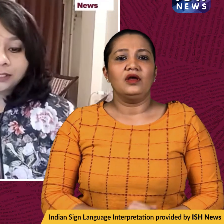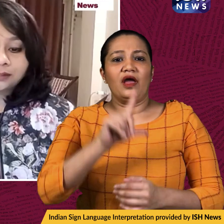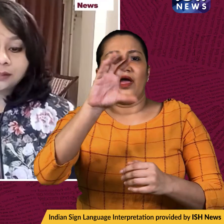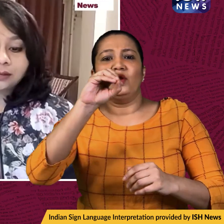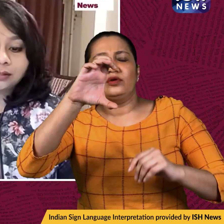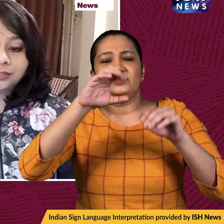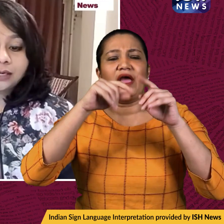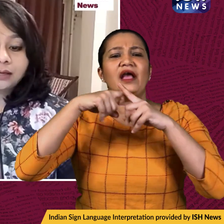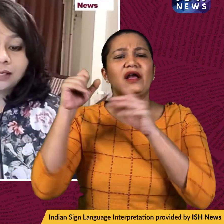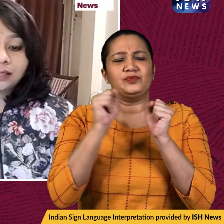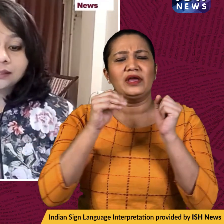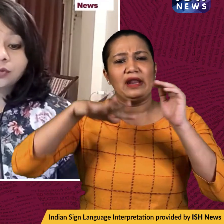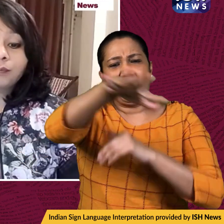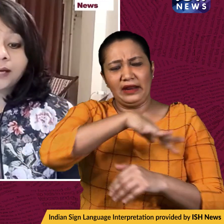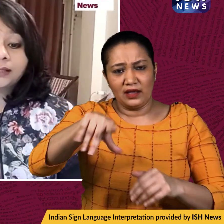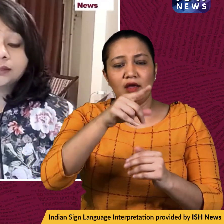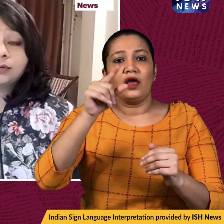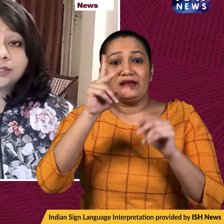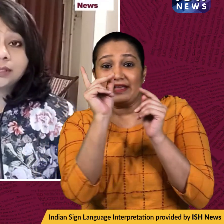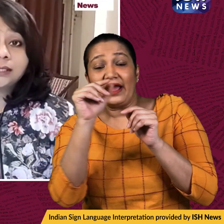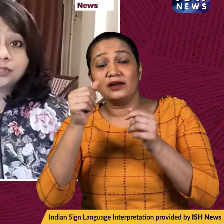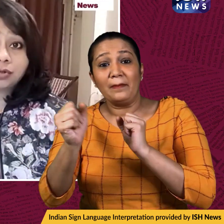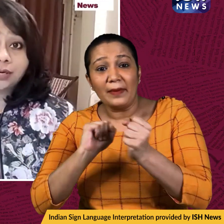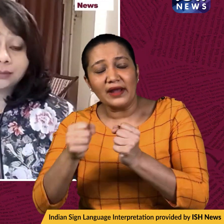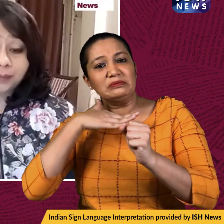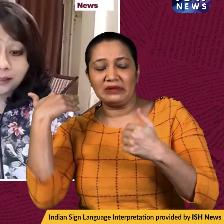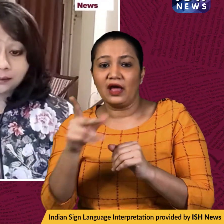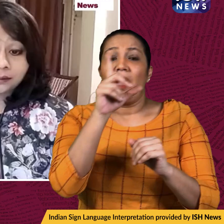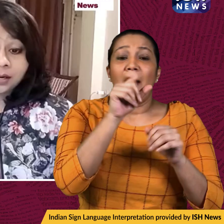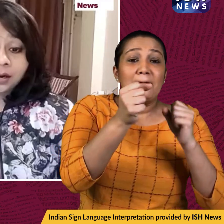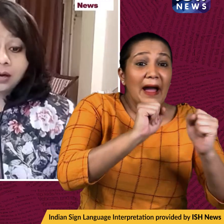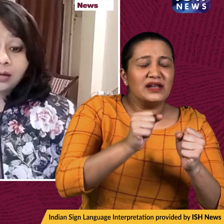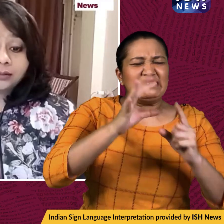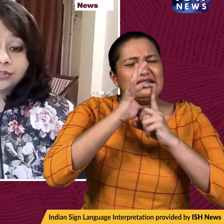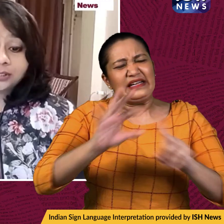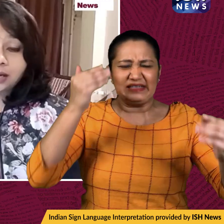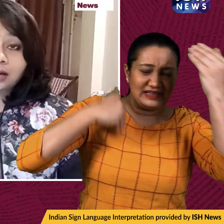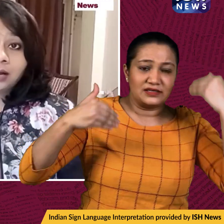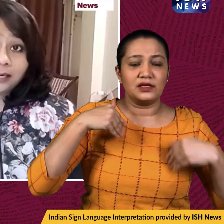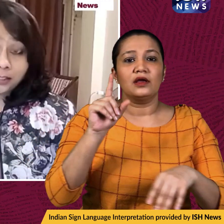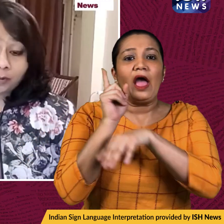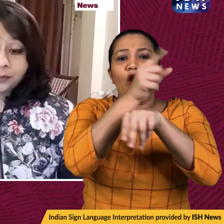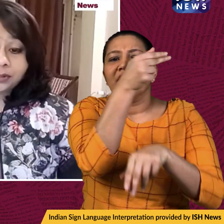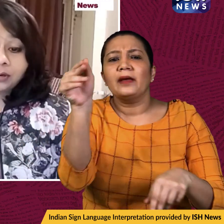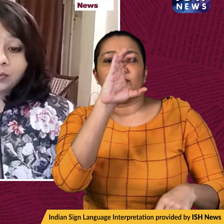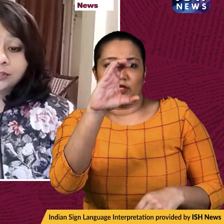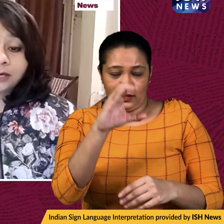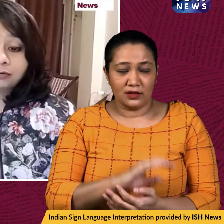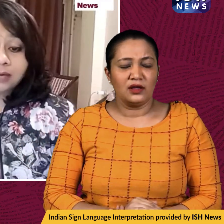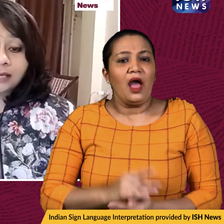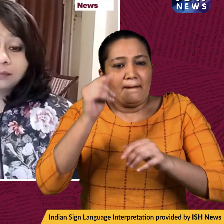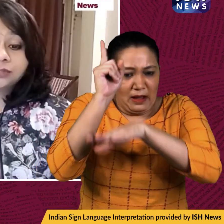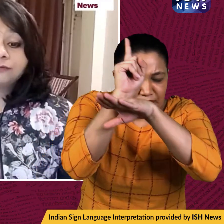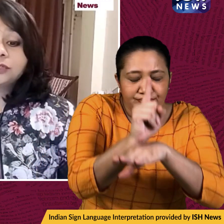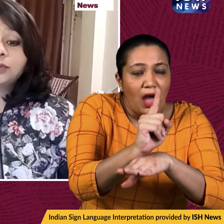North Kashmir today, killing its co-pilot and critically injuring the pilot. The Cheetah helicopter was